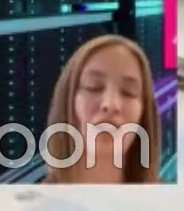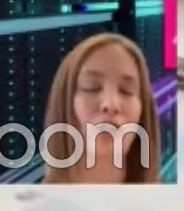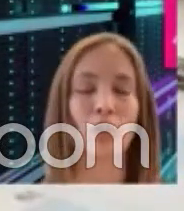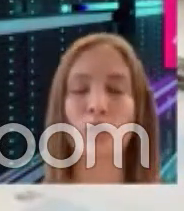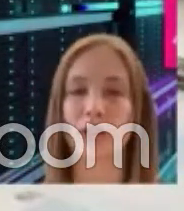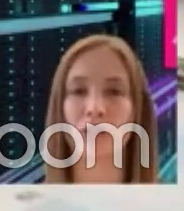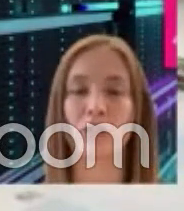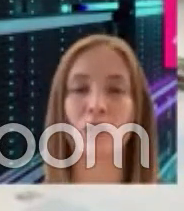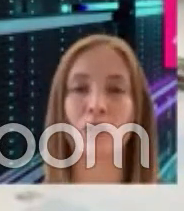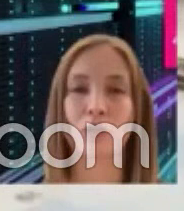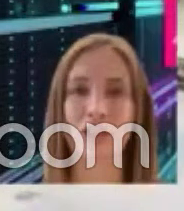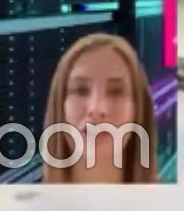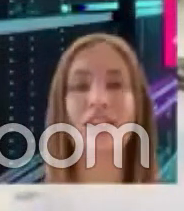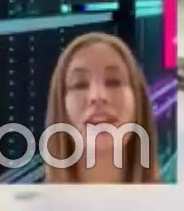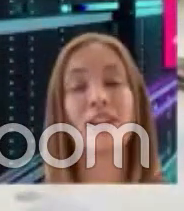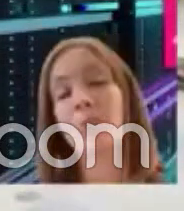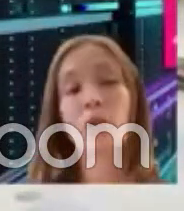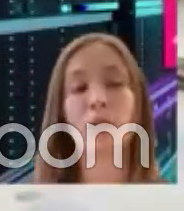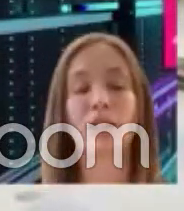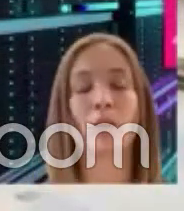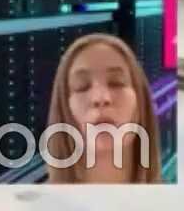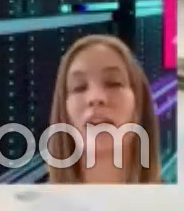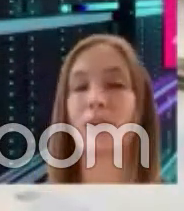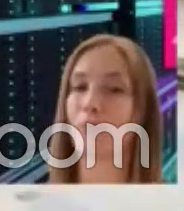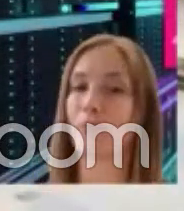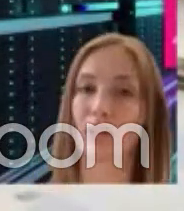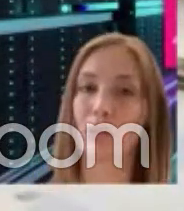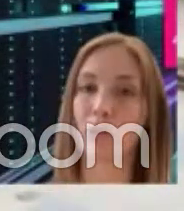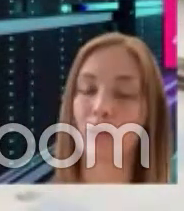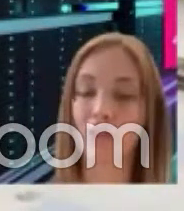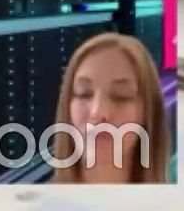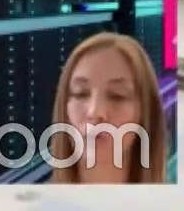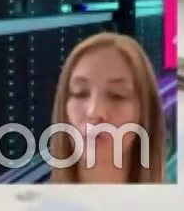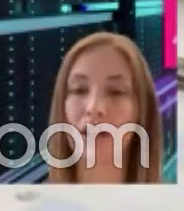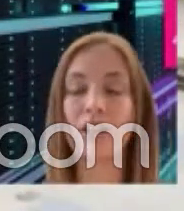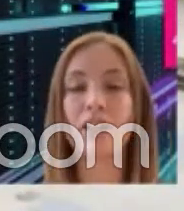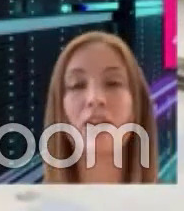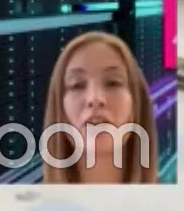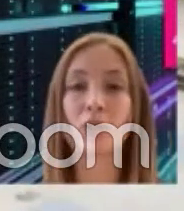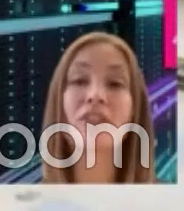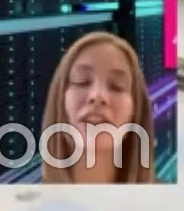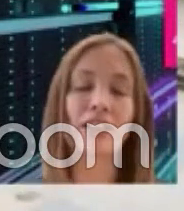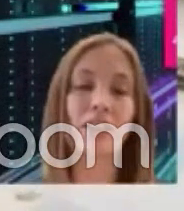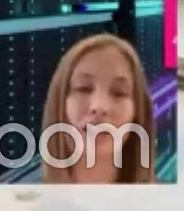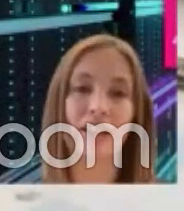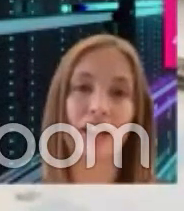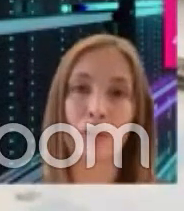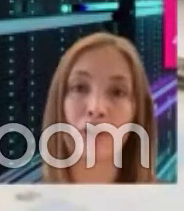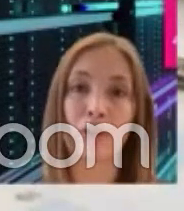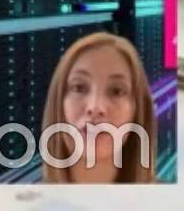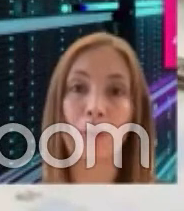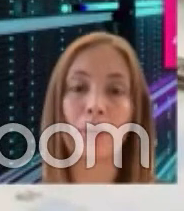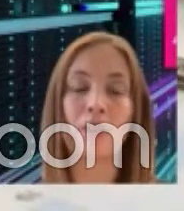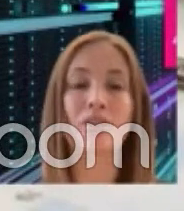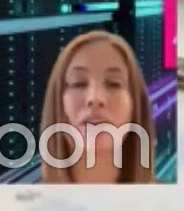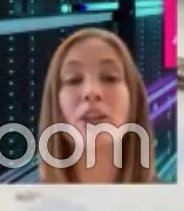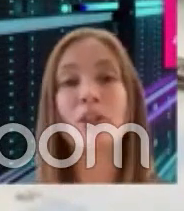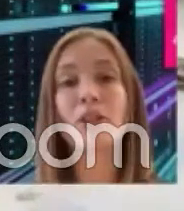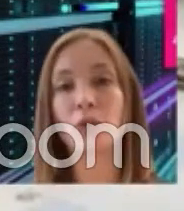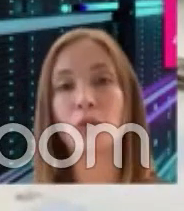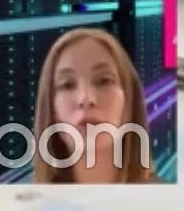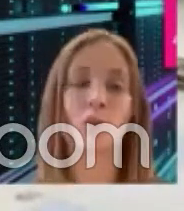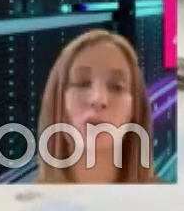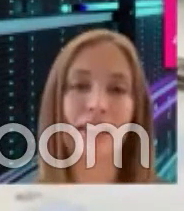signs signs giving you instructions or directions and some do it really well and some do it not so well so let's take a look at a couple of examples